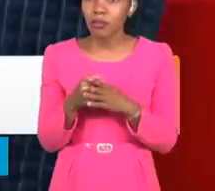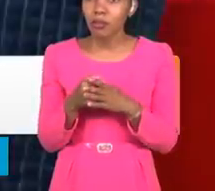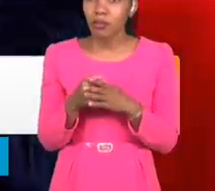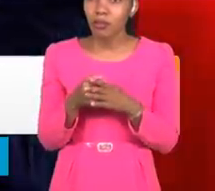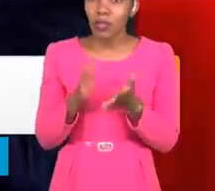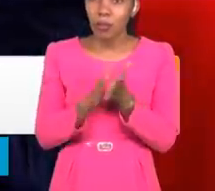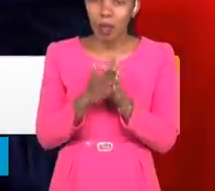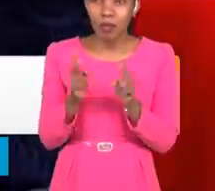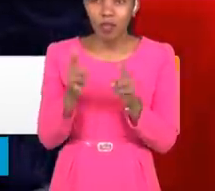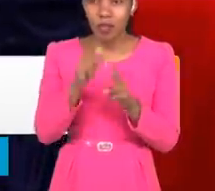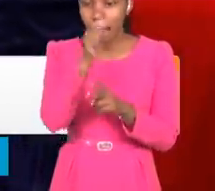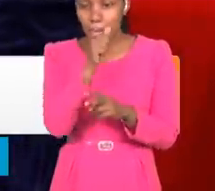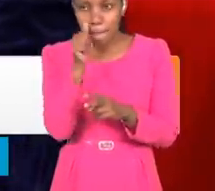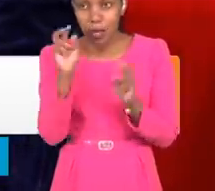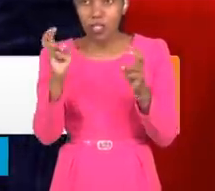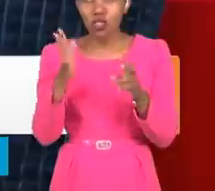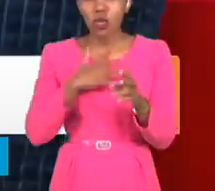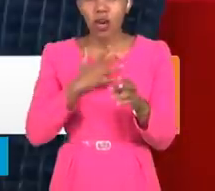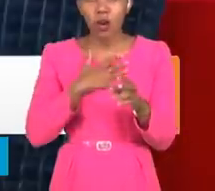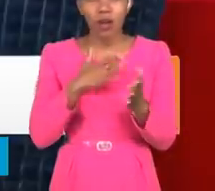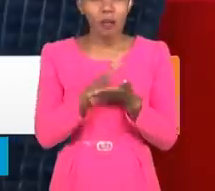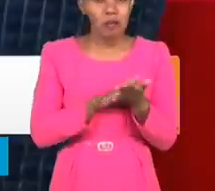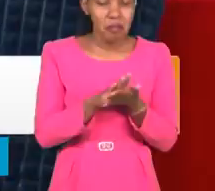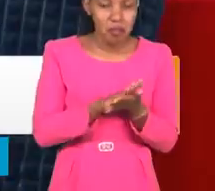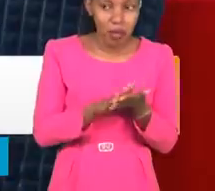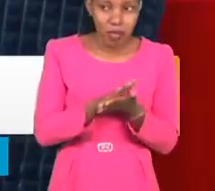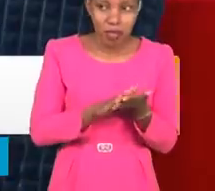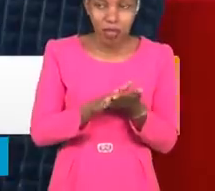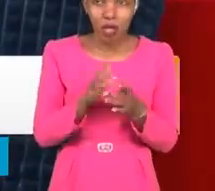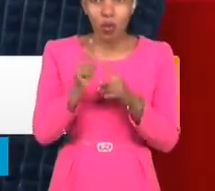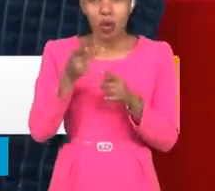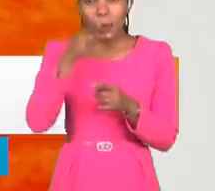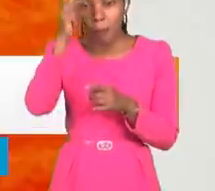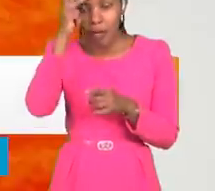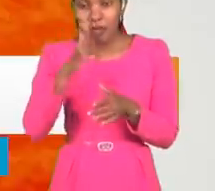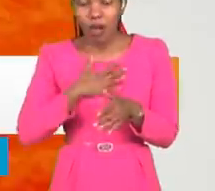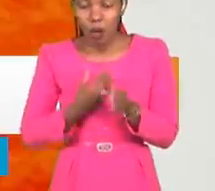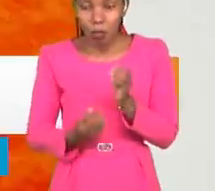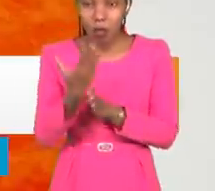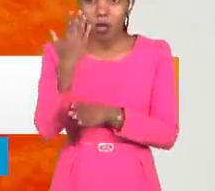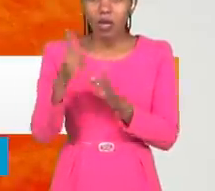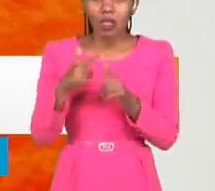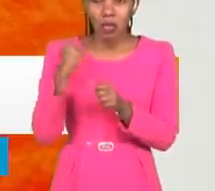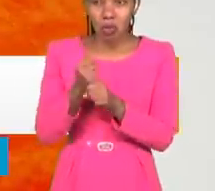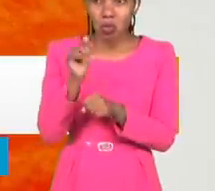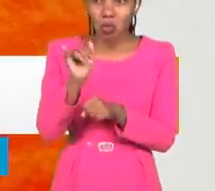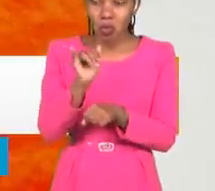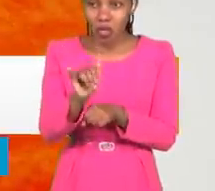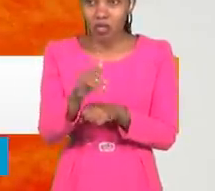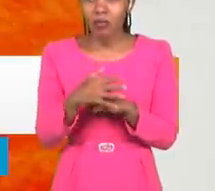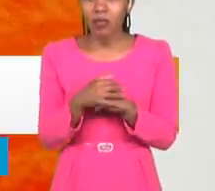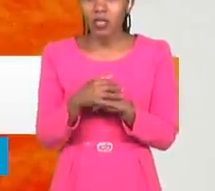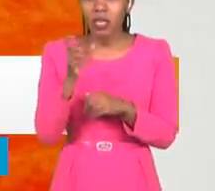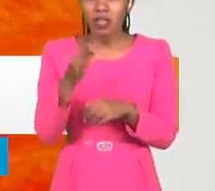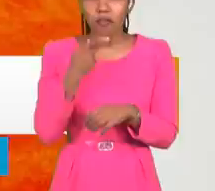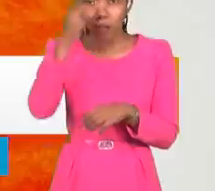be very private with our issues? Go back to basics. Basics, where now? Mm. When our parents were growing up, that's how they used to do things. Yes. For example, if